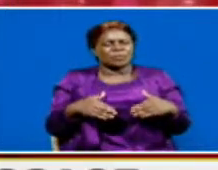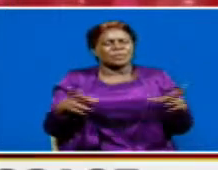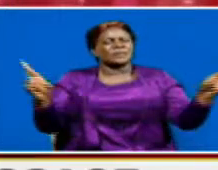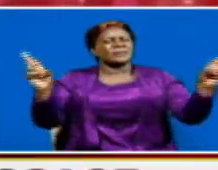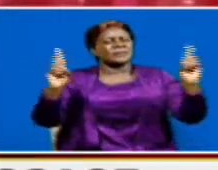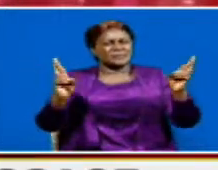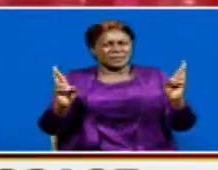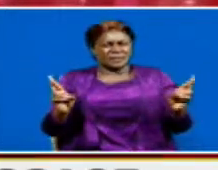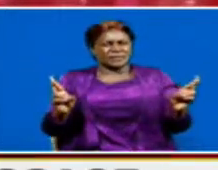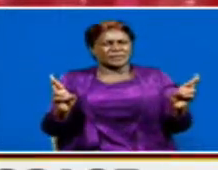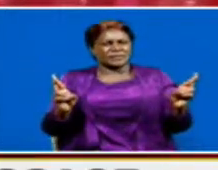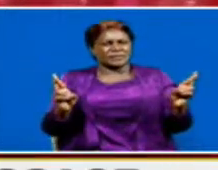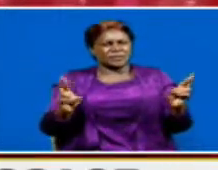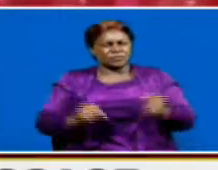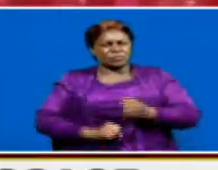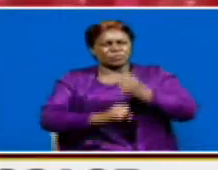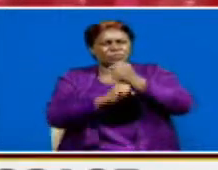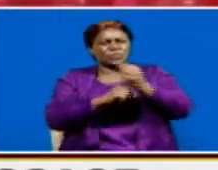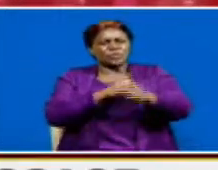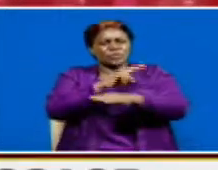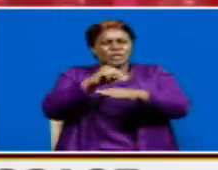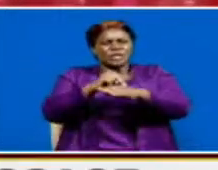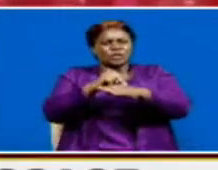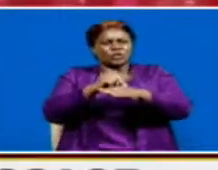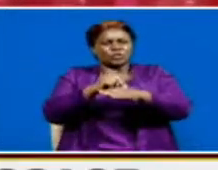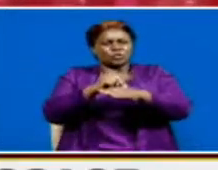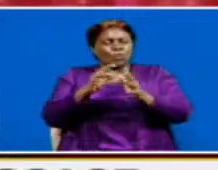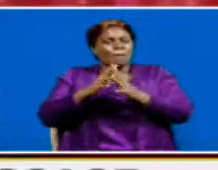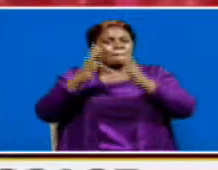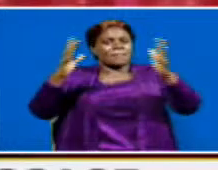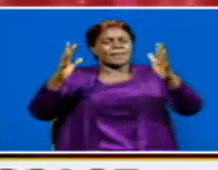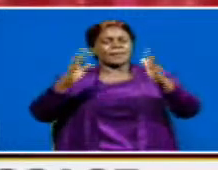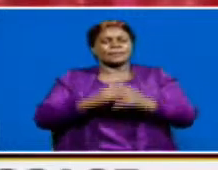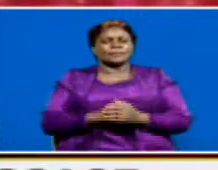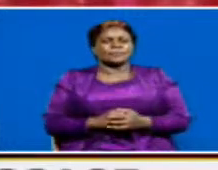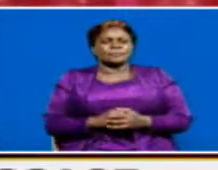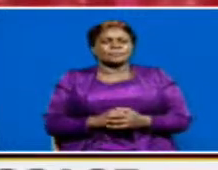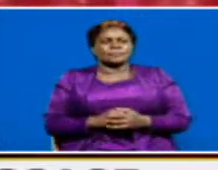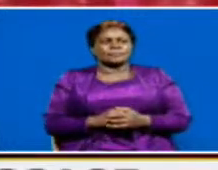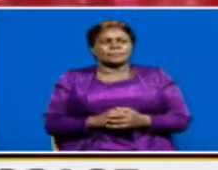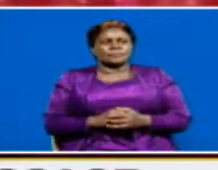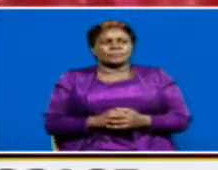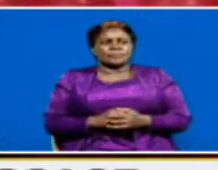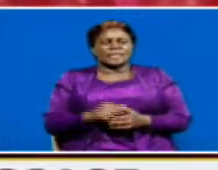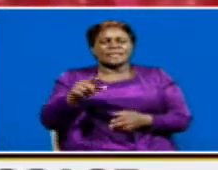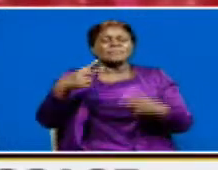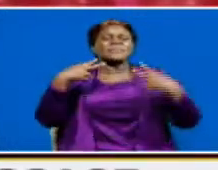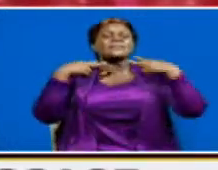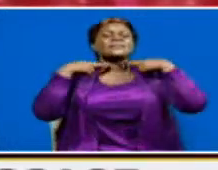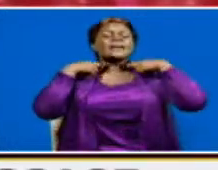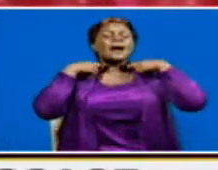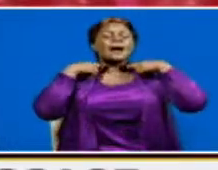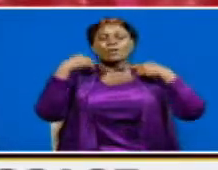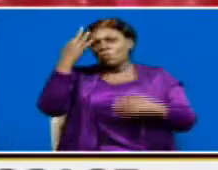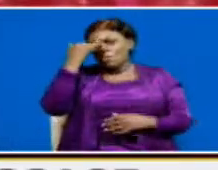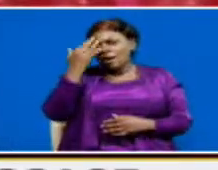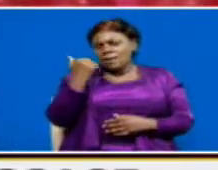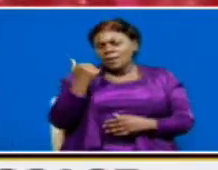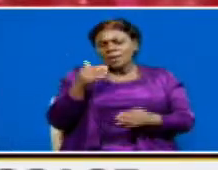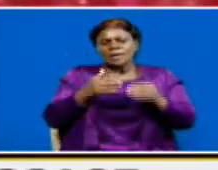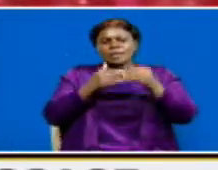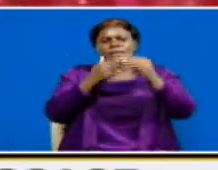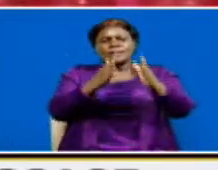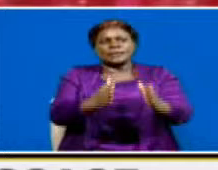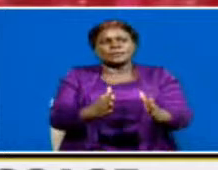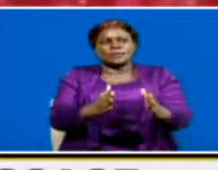are ready to propel their nation forward to greatness. What has held them back is a